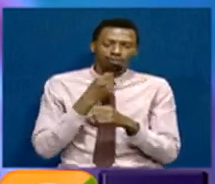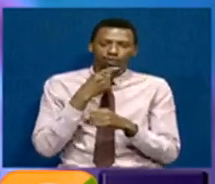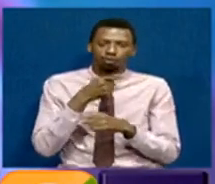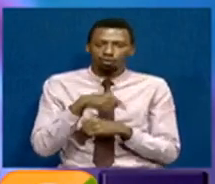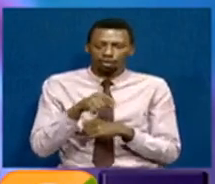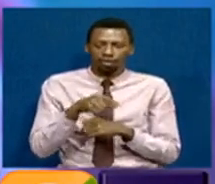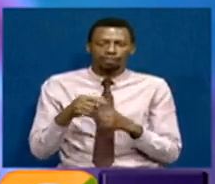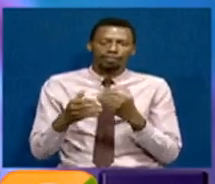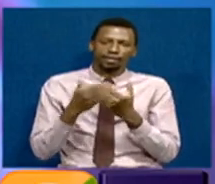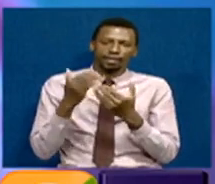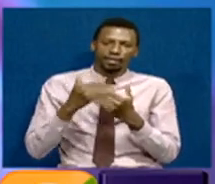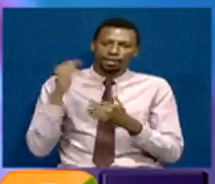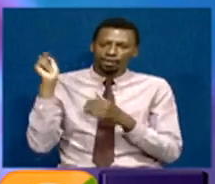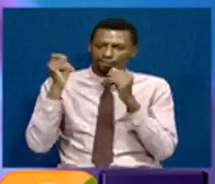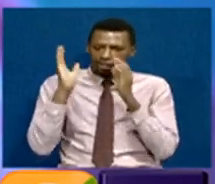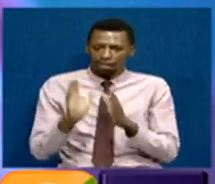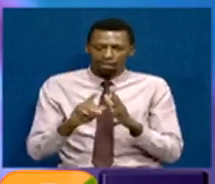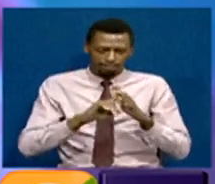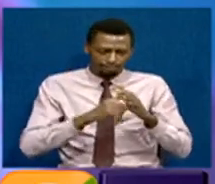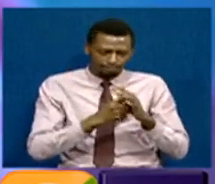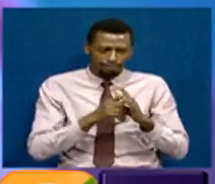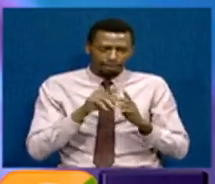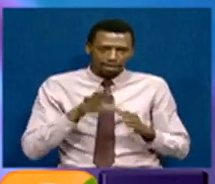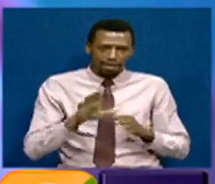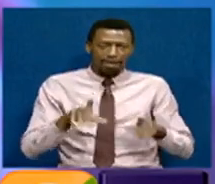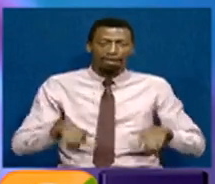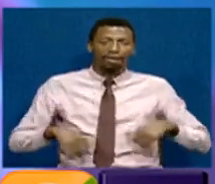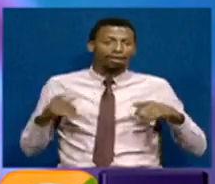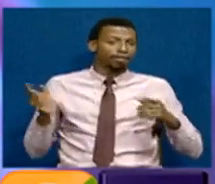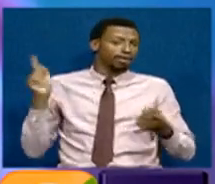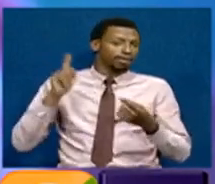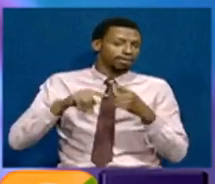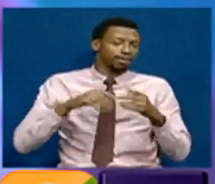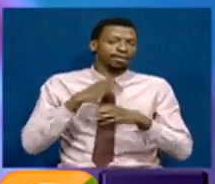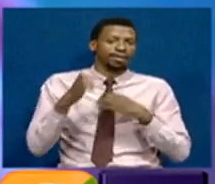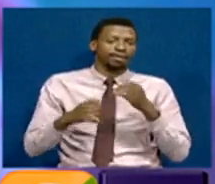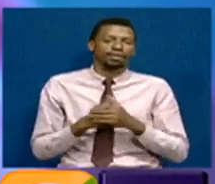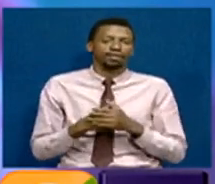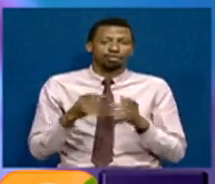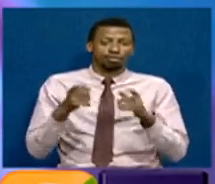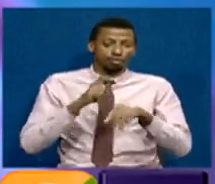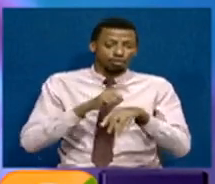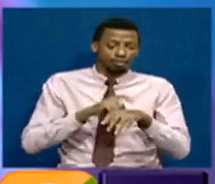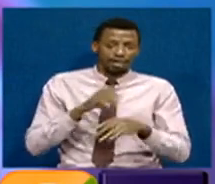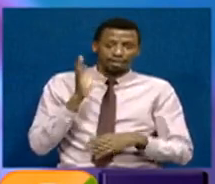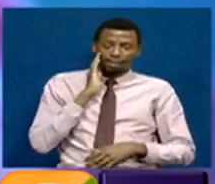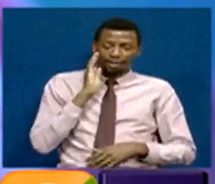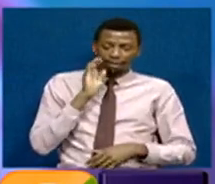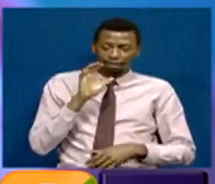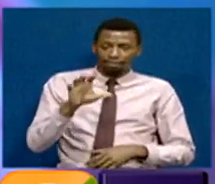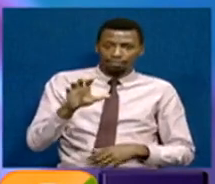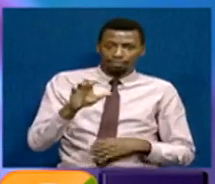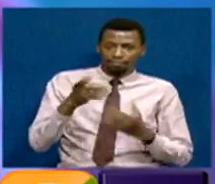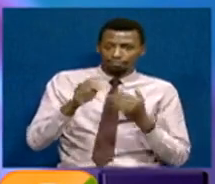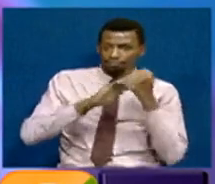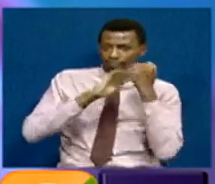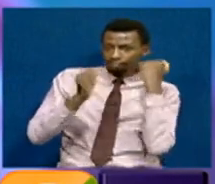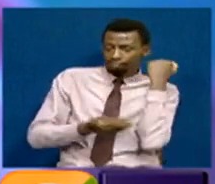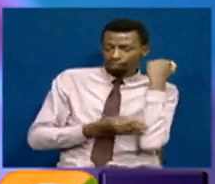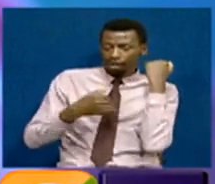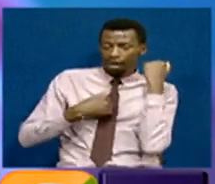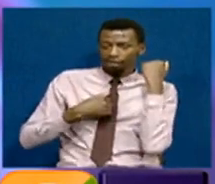care of Kenyans from the beginning of their life to the end. From the time a mother is expectant, that is covered under